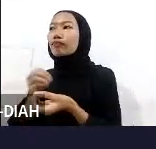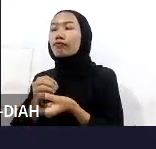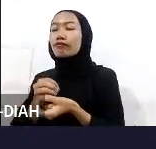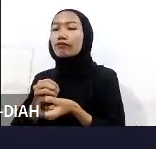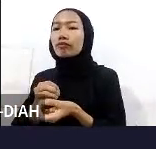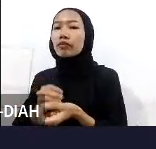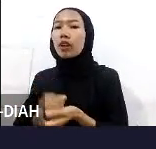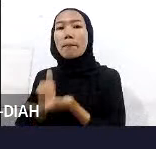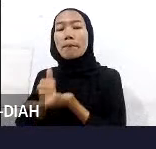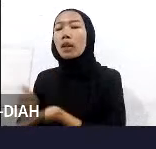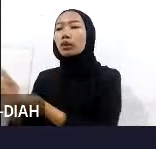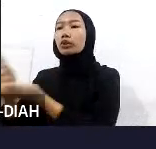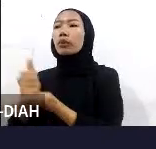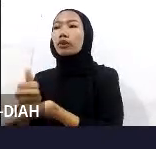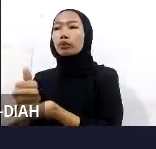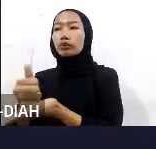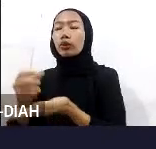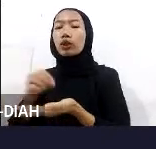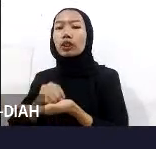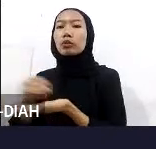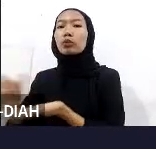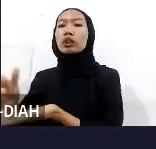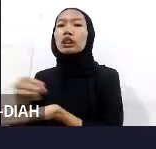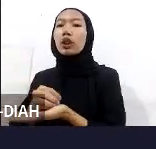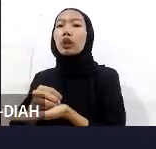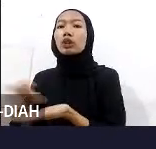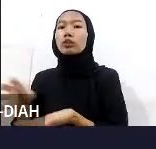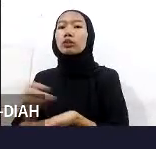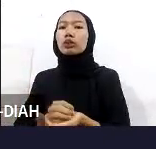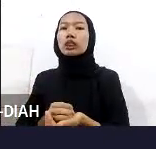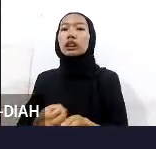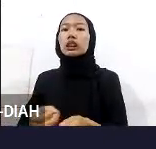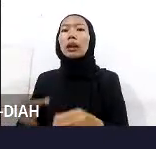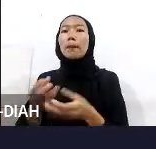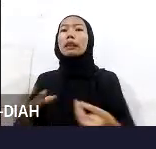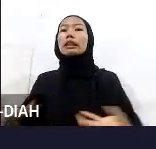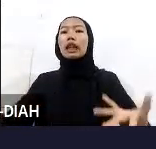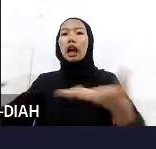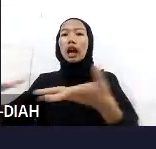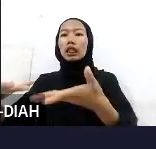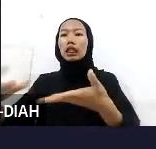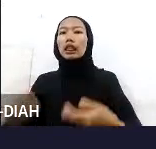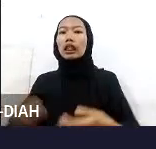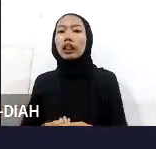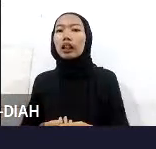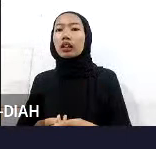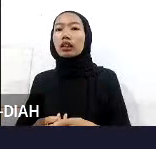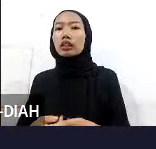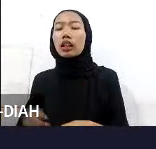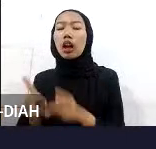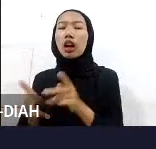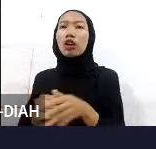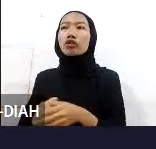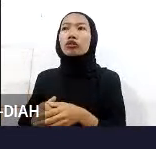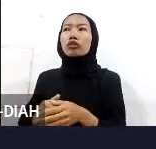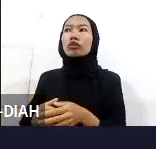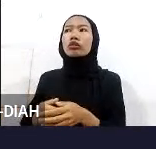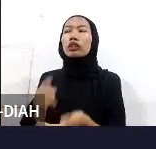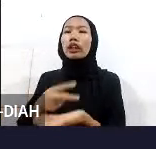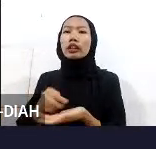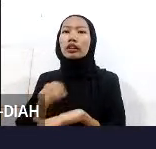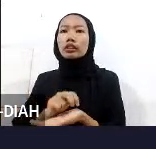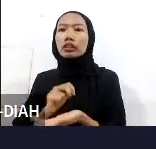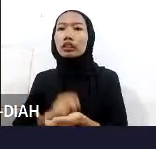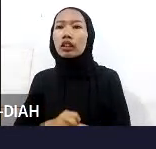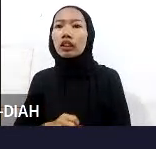And I also, in my work, I've been a programmer or a program